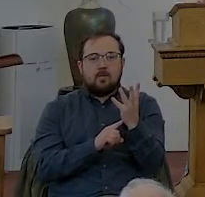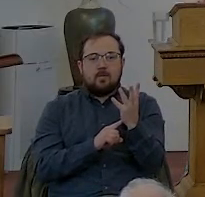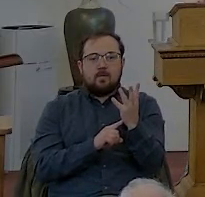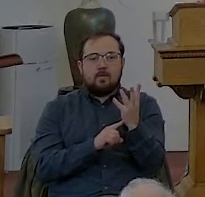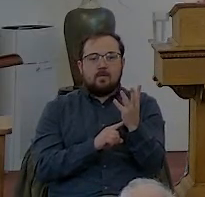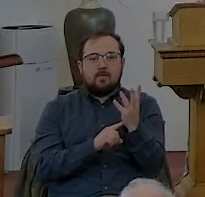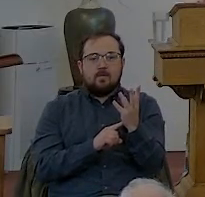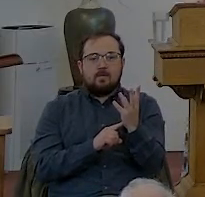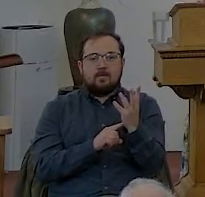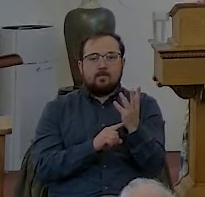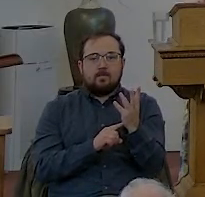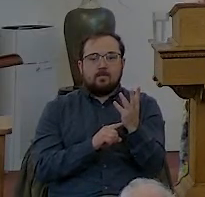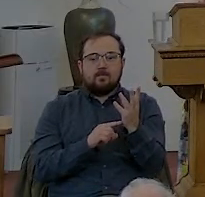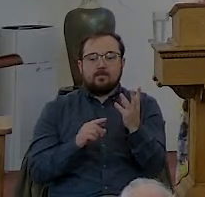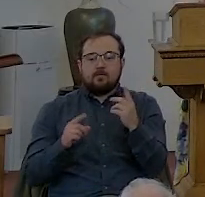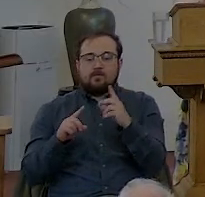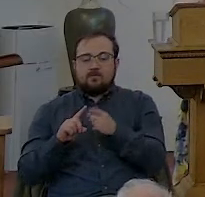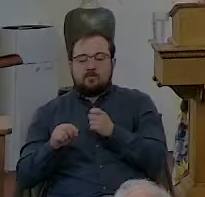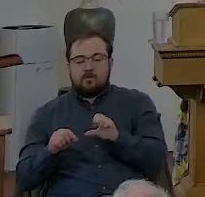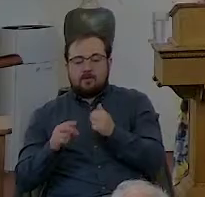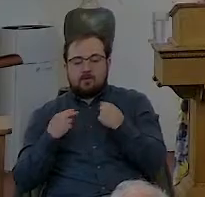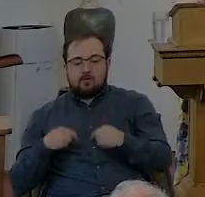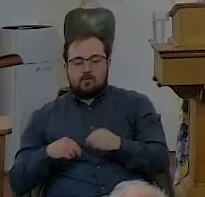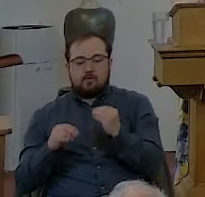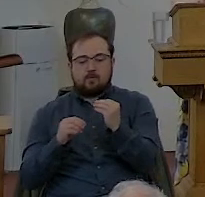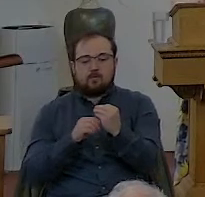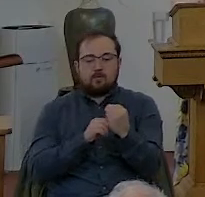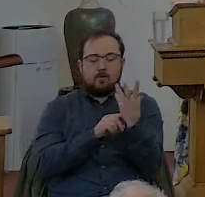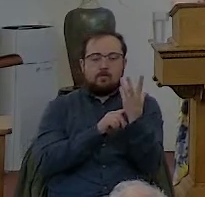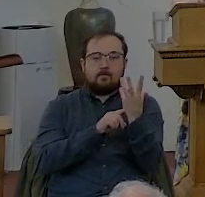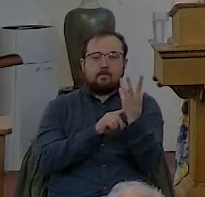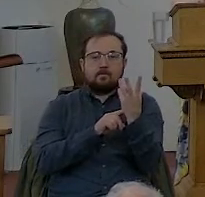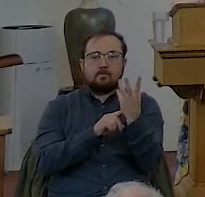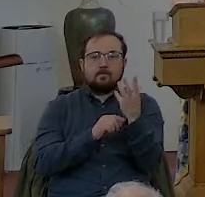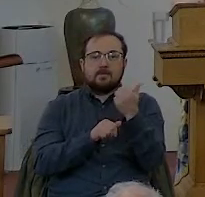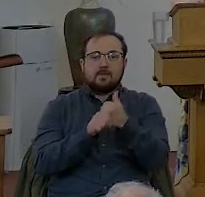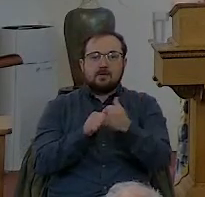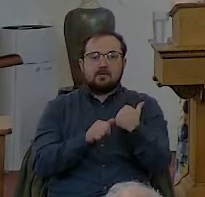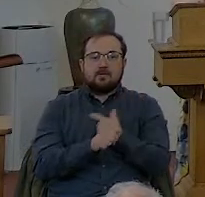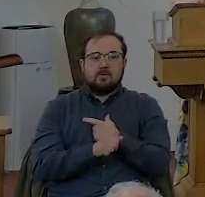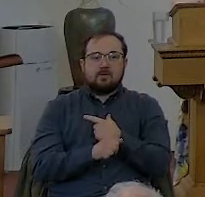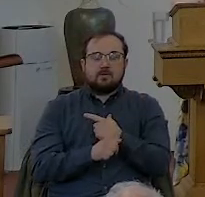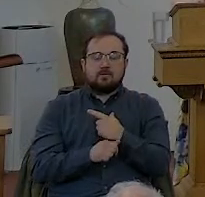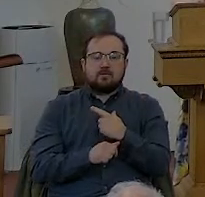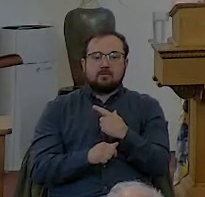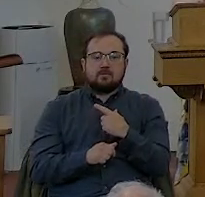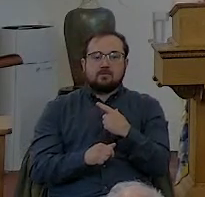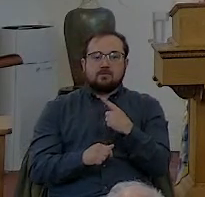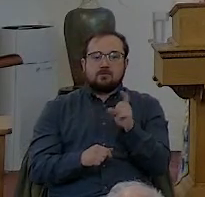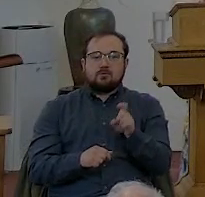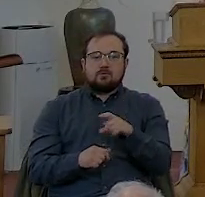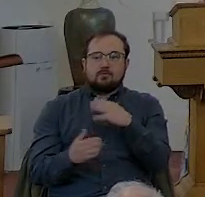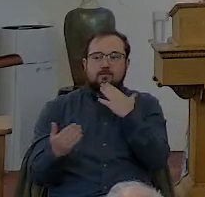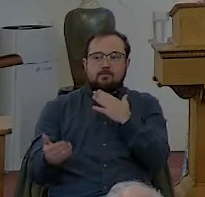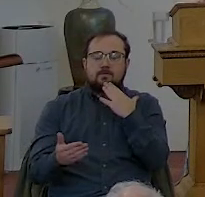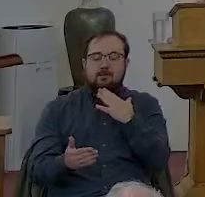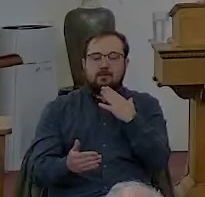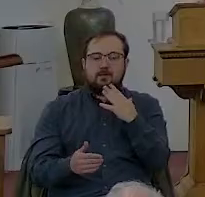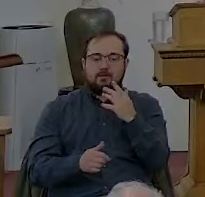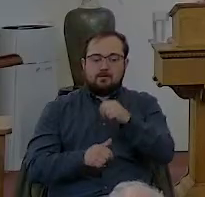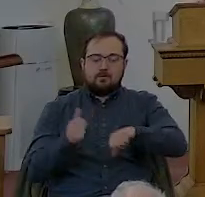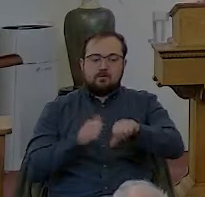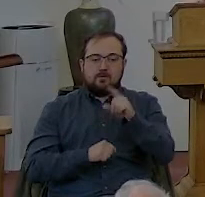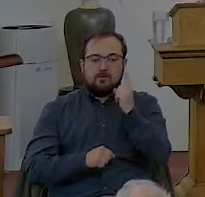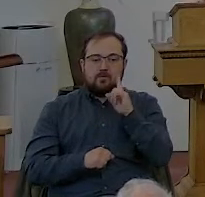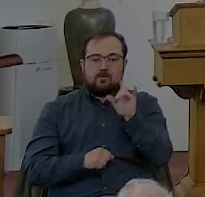being. Each of us owes the deepest thanks to those who have rekindled